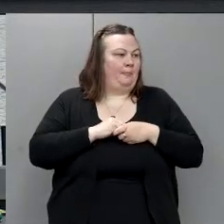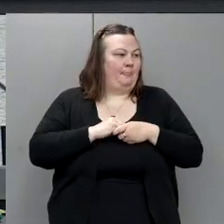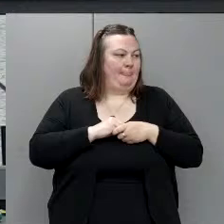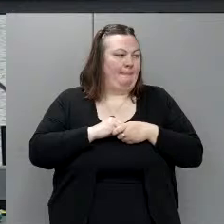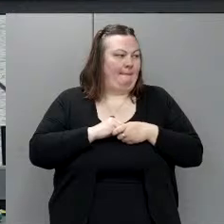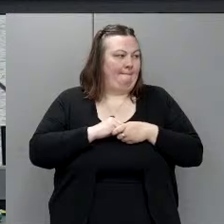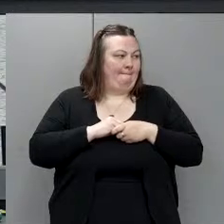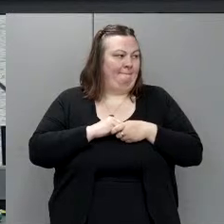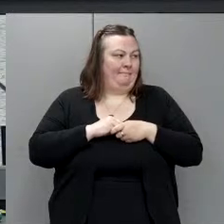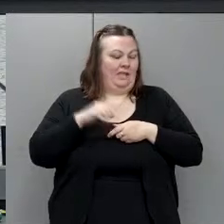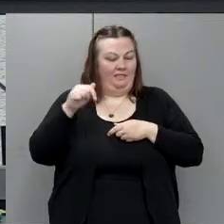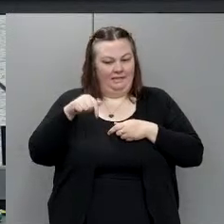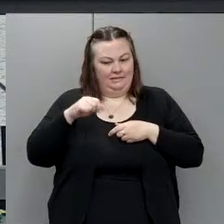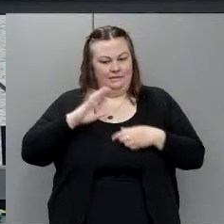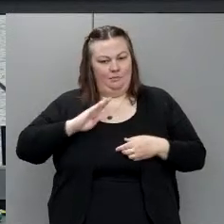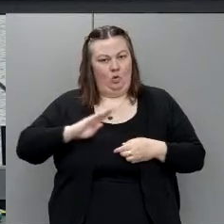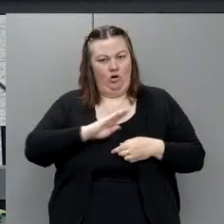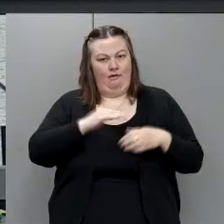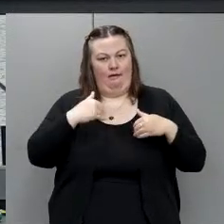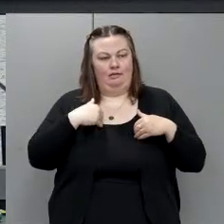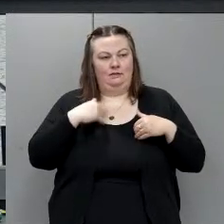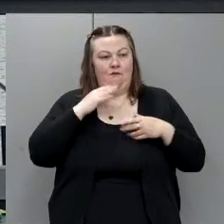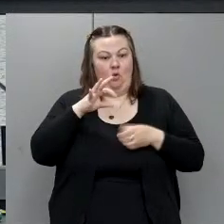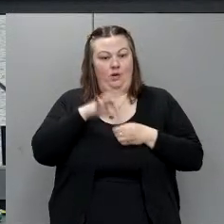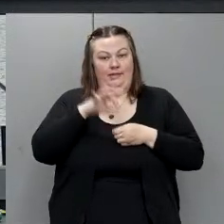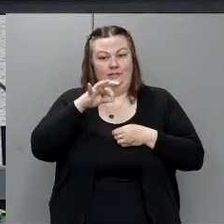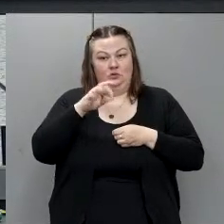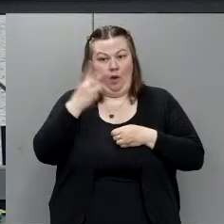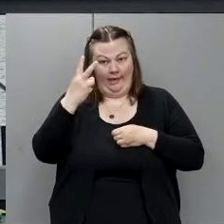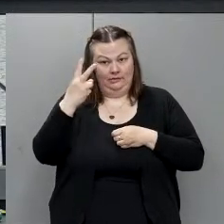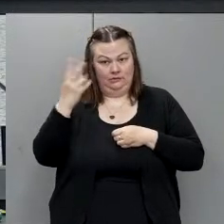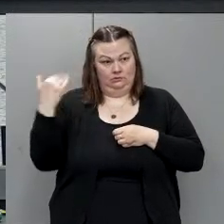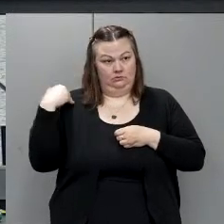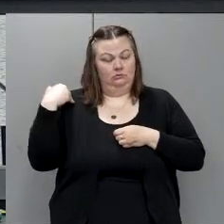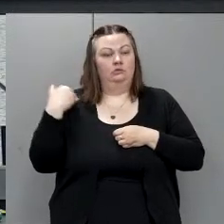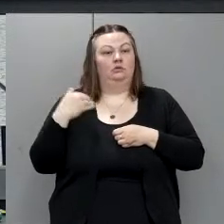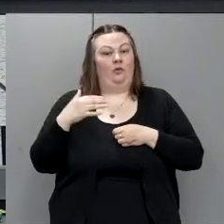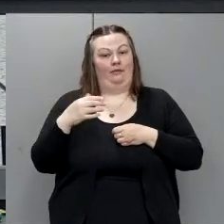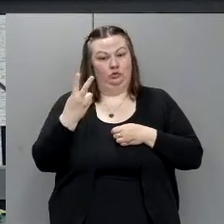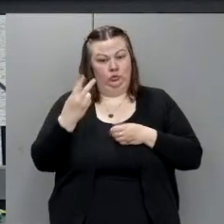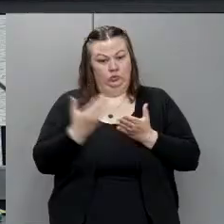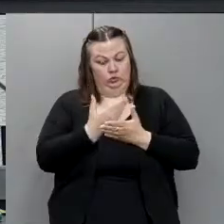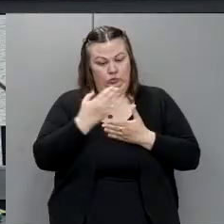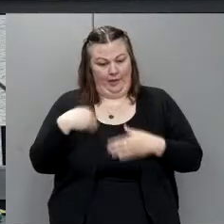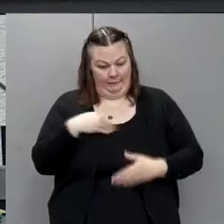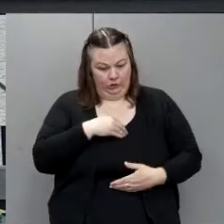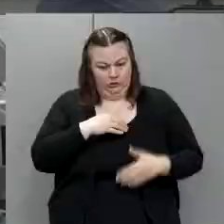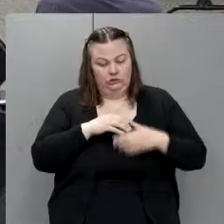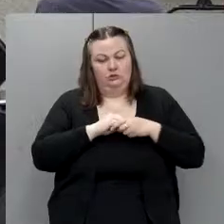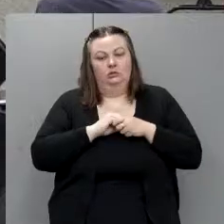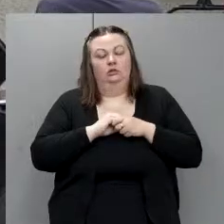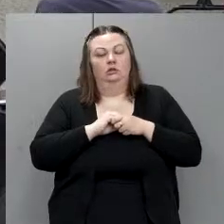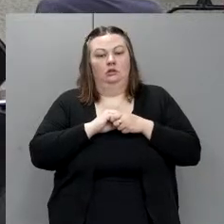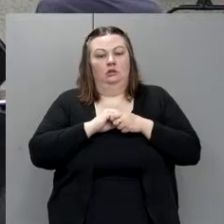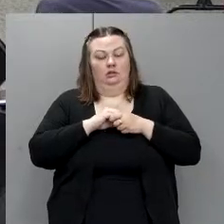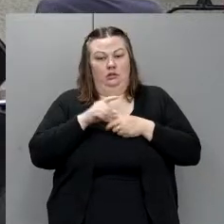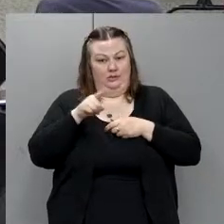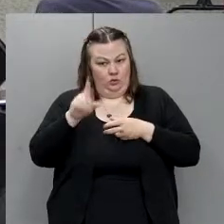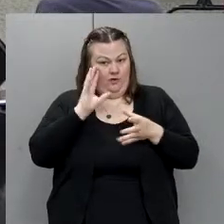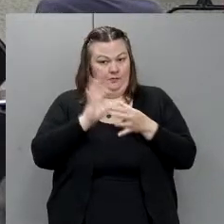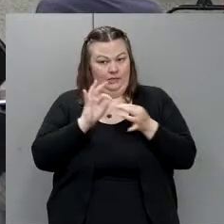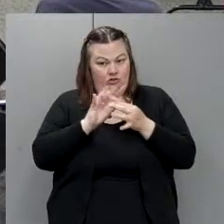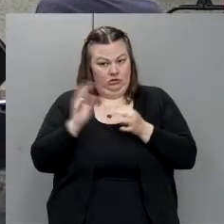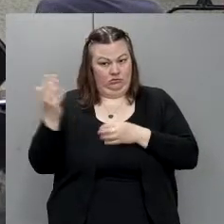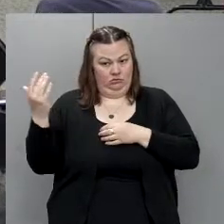This is the board has voted twice on this. We have 2 new members. As you have brought up in